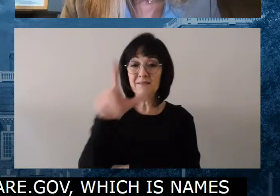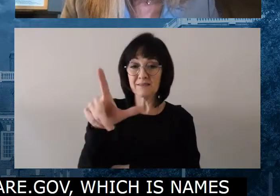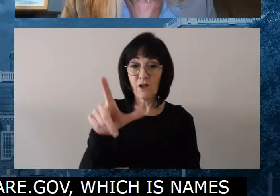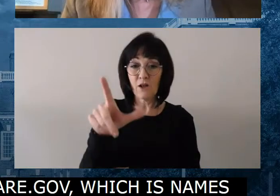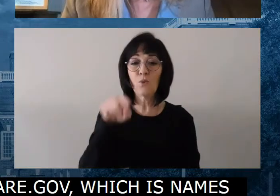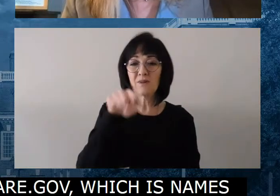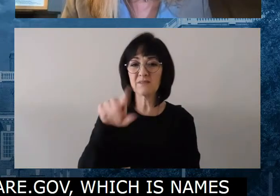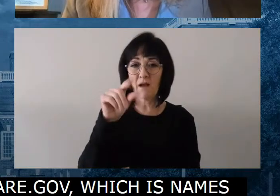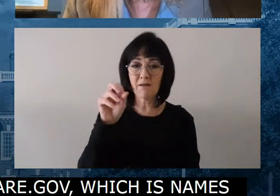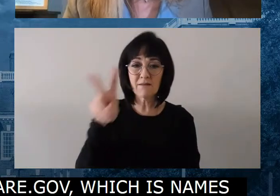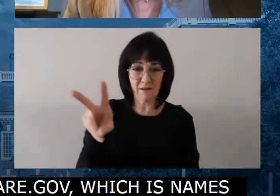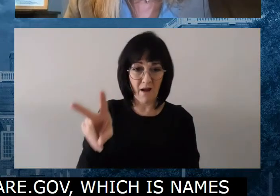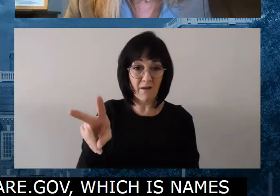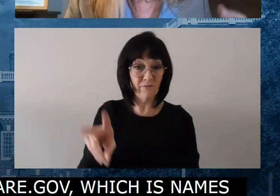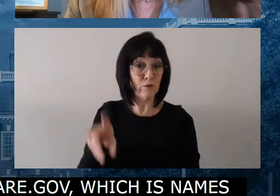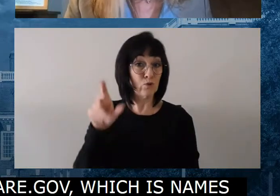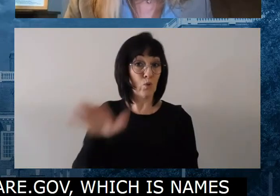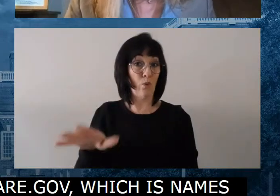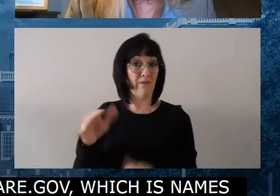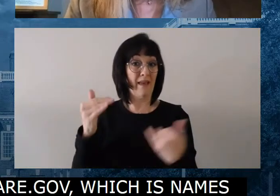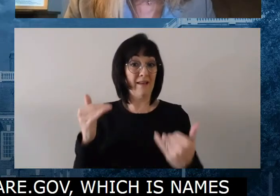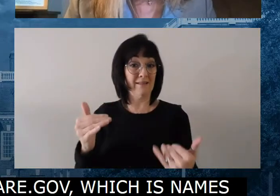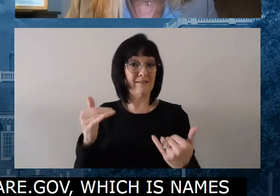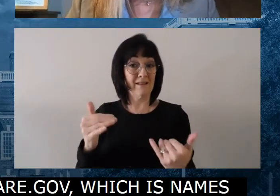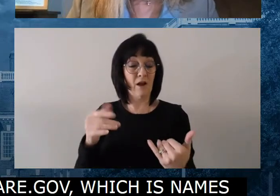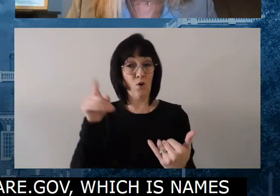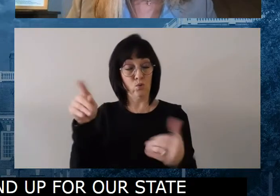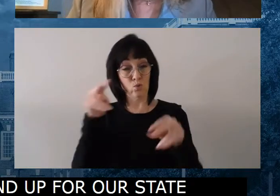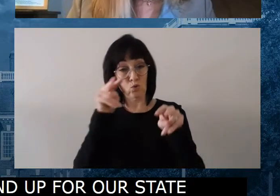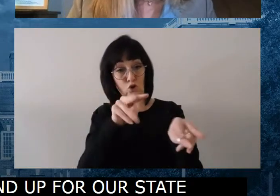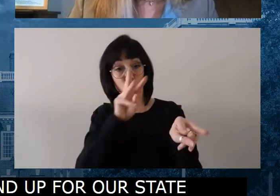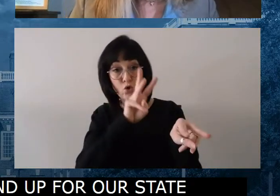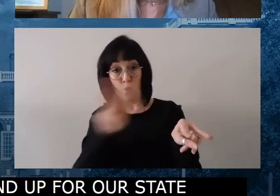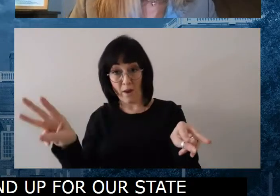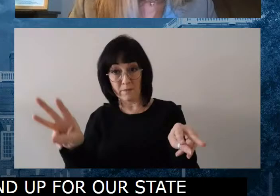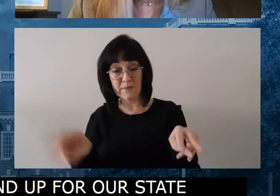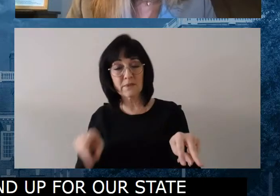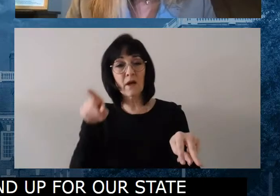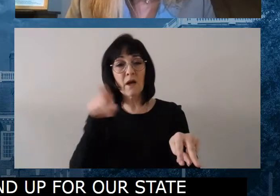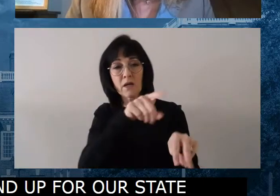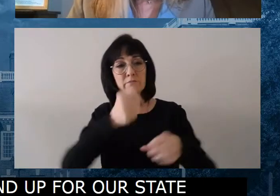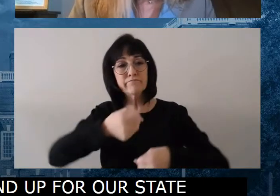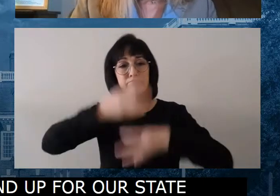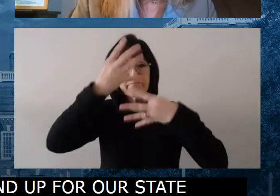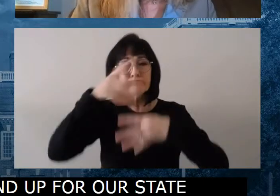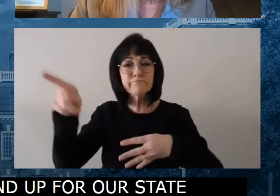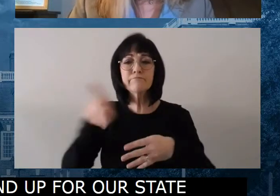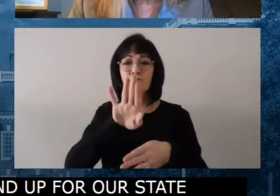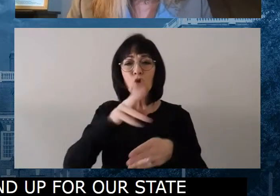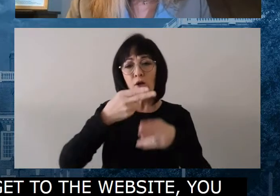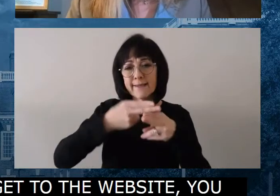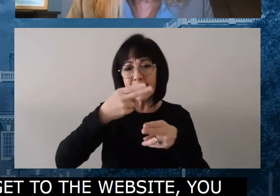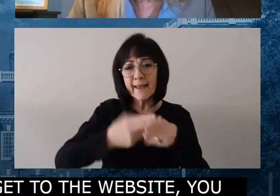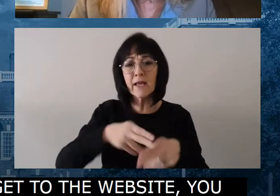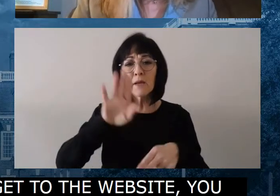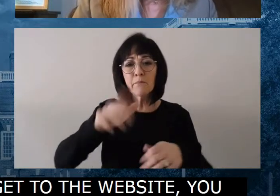coordinated events. So when you get to the website, you'll be asked your name, your address, demographic information, whether you live in